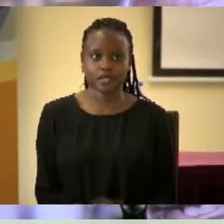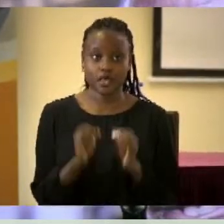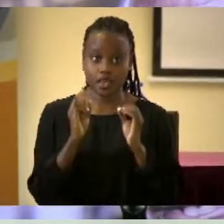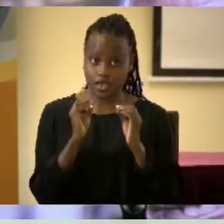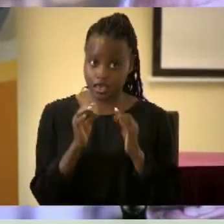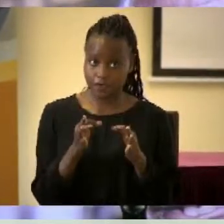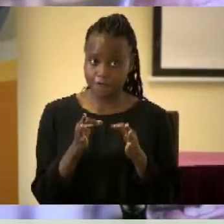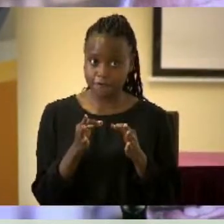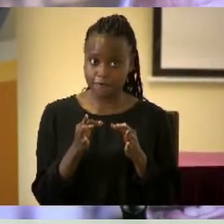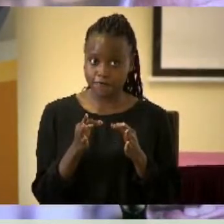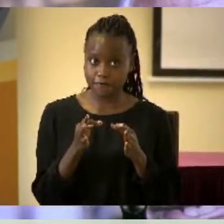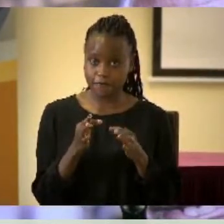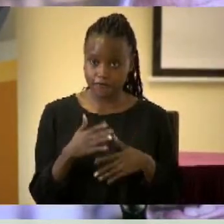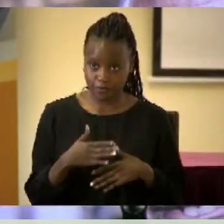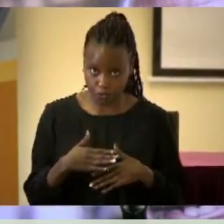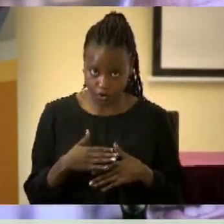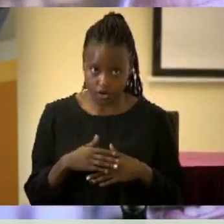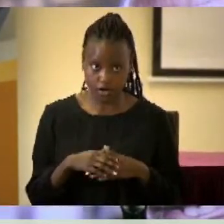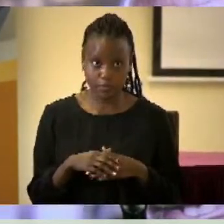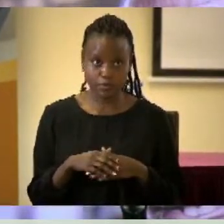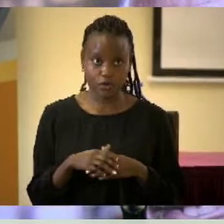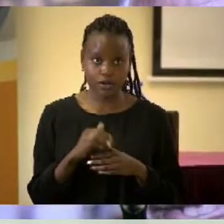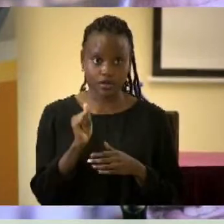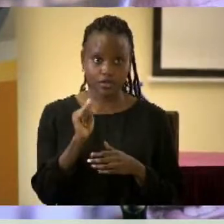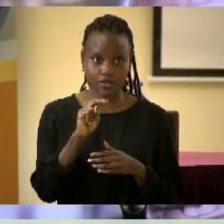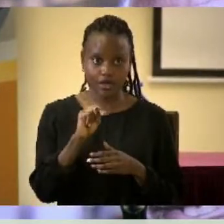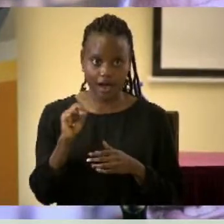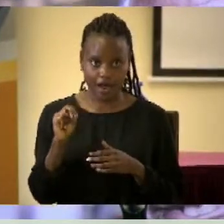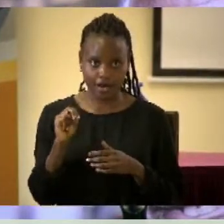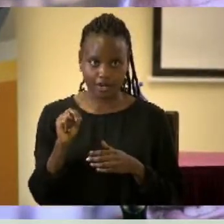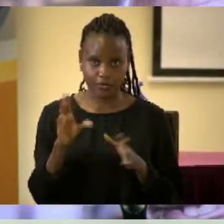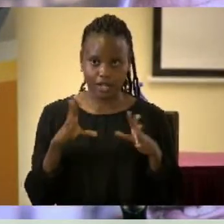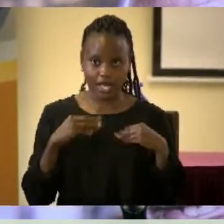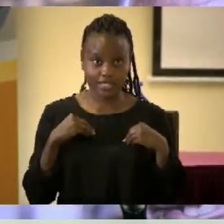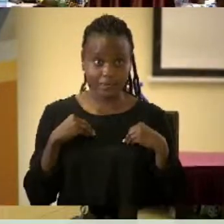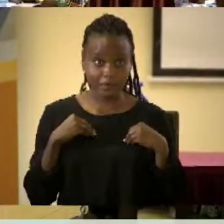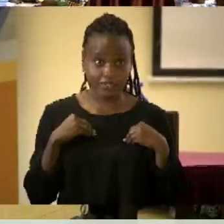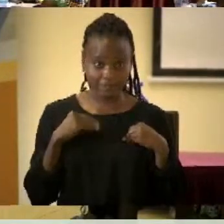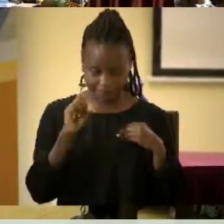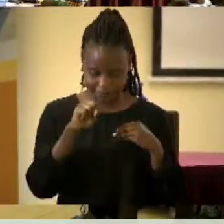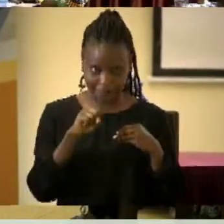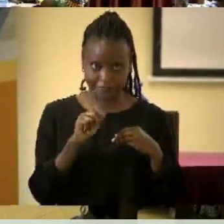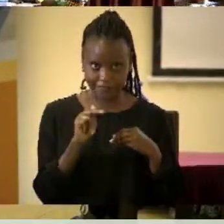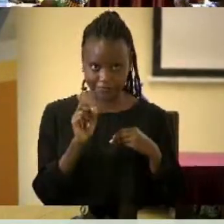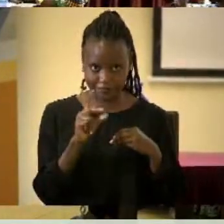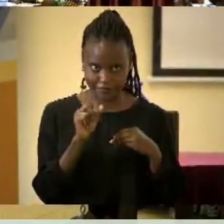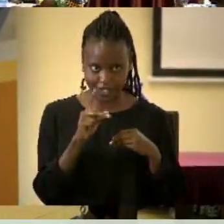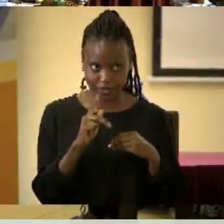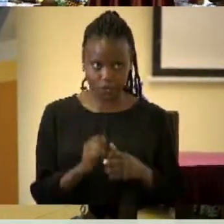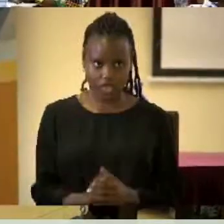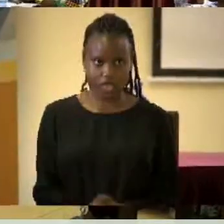If Honorable Madam Anna Madi will accept. Thank you.